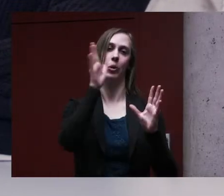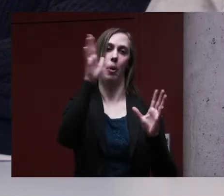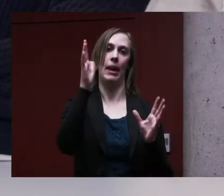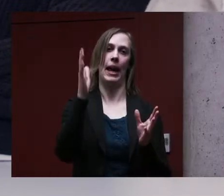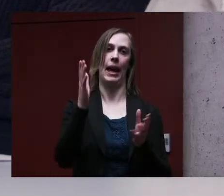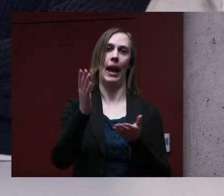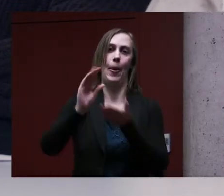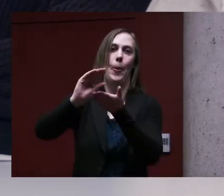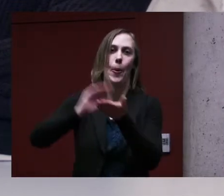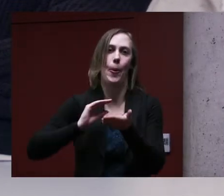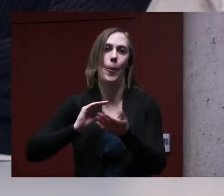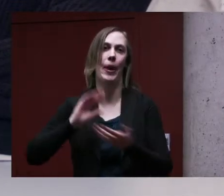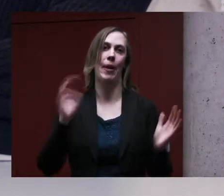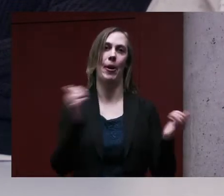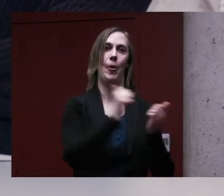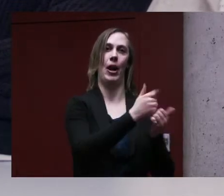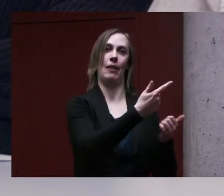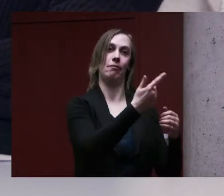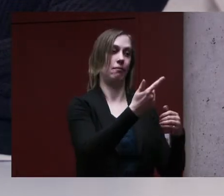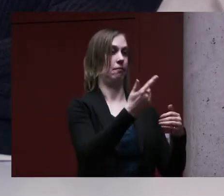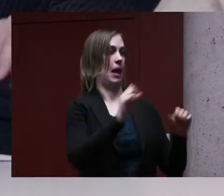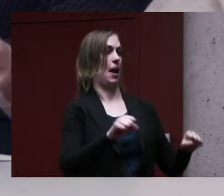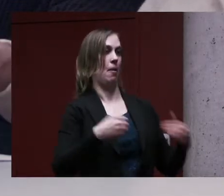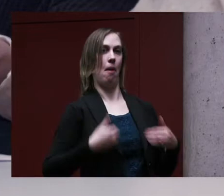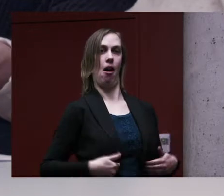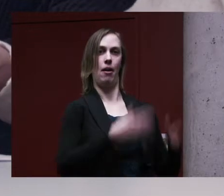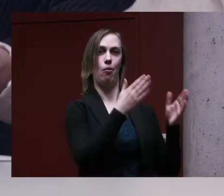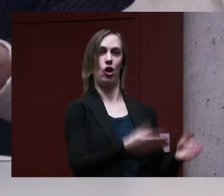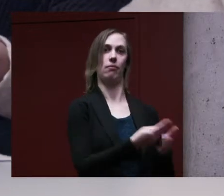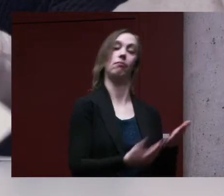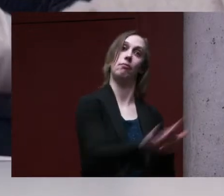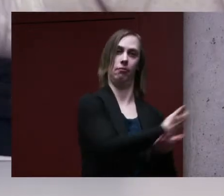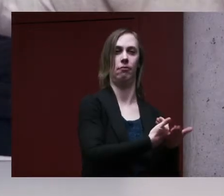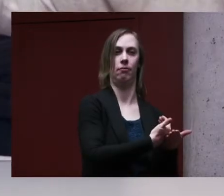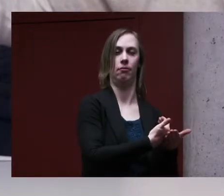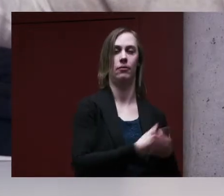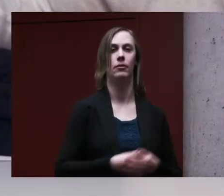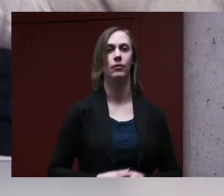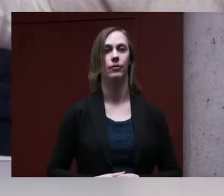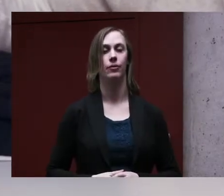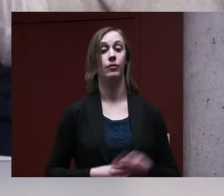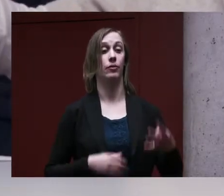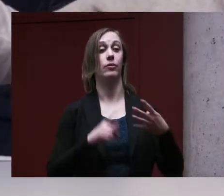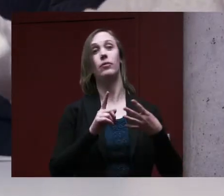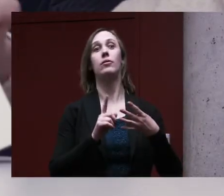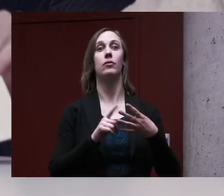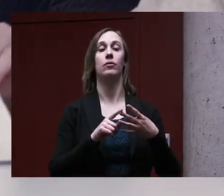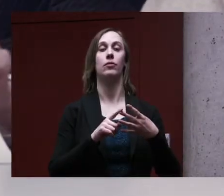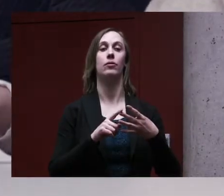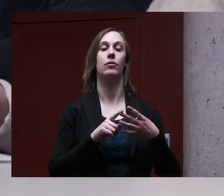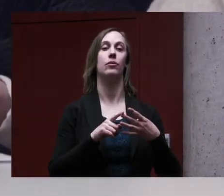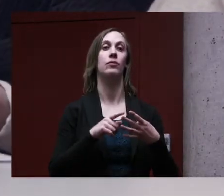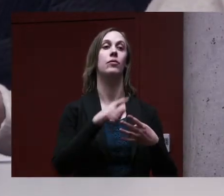lower than their able-bodied counterparts. The next barrier is the access to